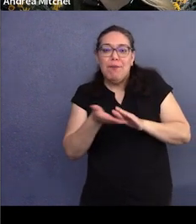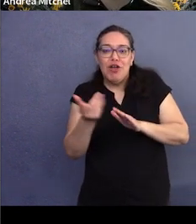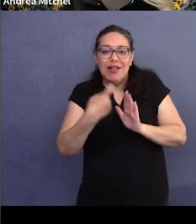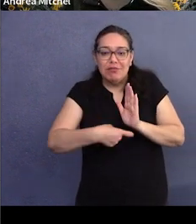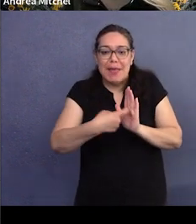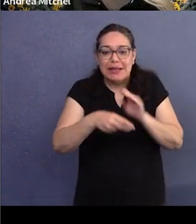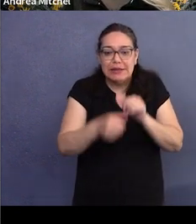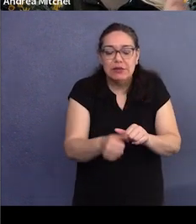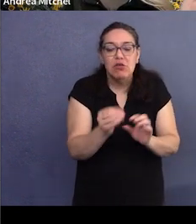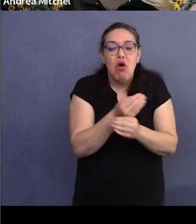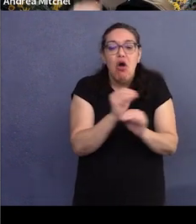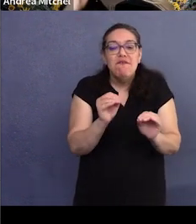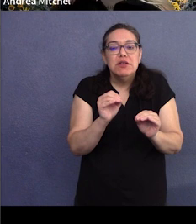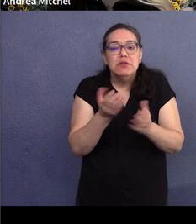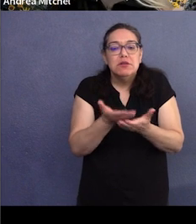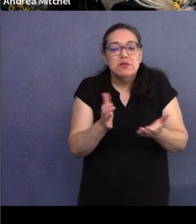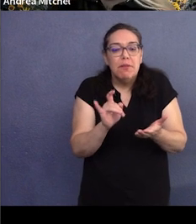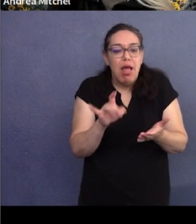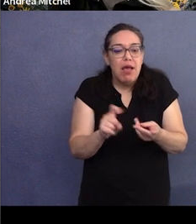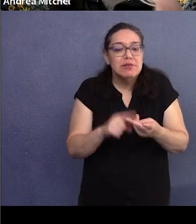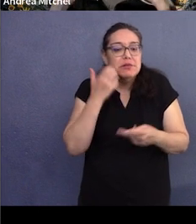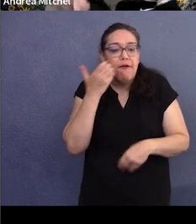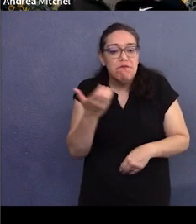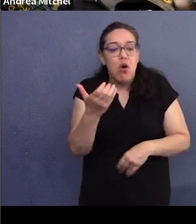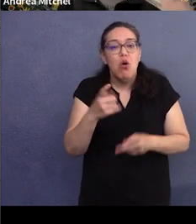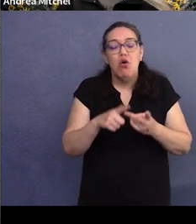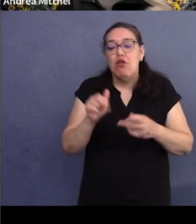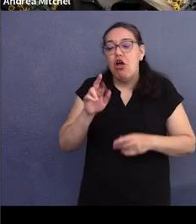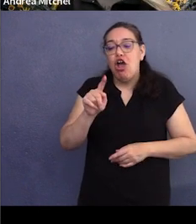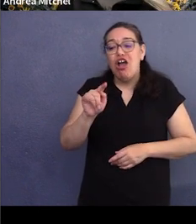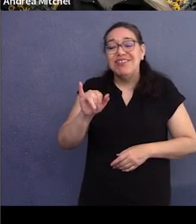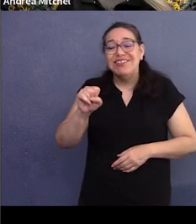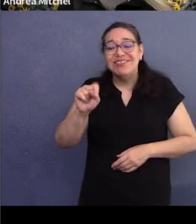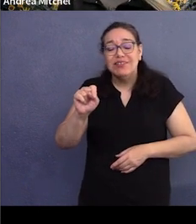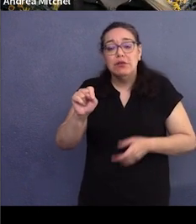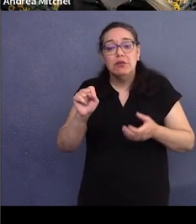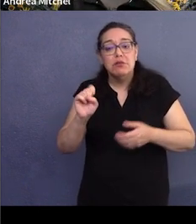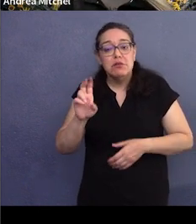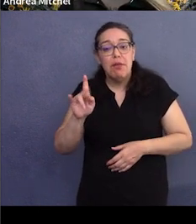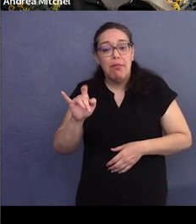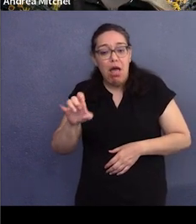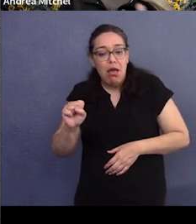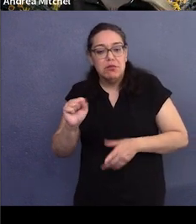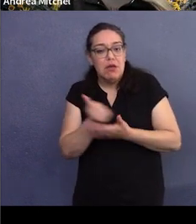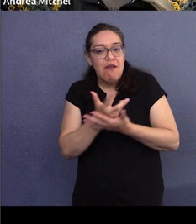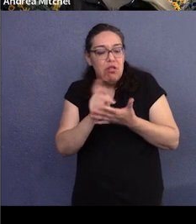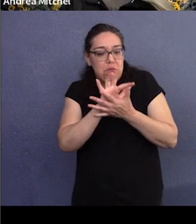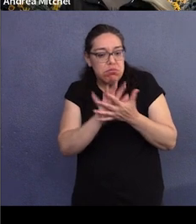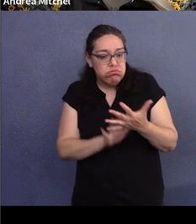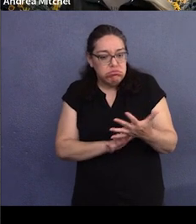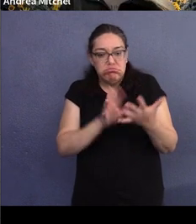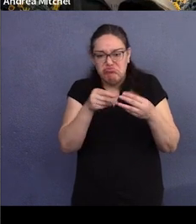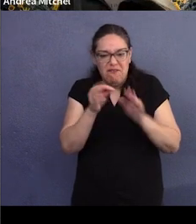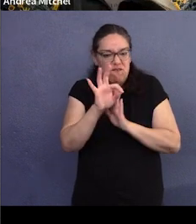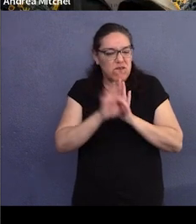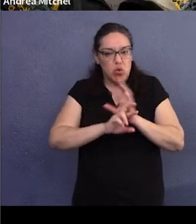put in office supplies, a cell phone, artist supplies, things like that would go in here. And again, this is all, they're all formulated out for